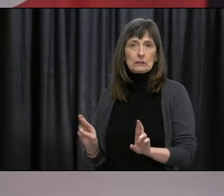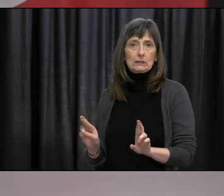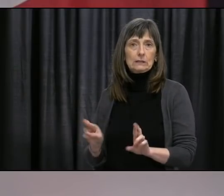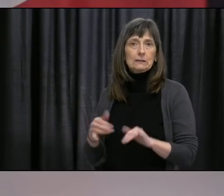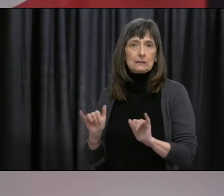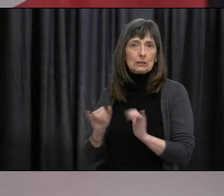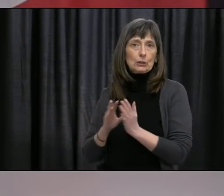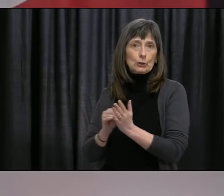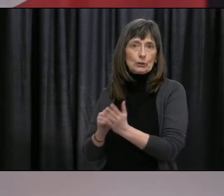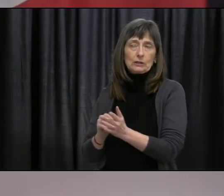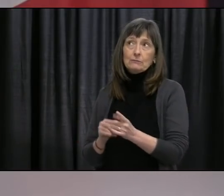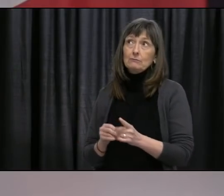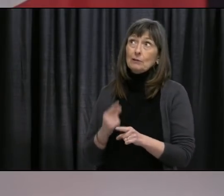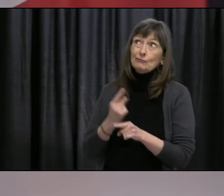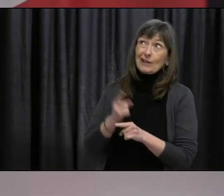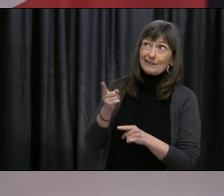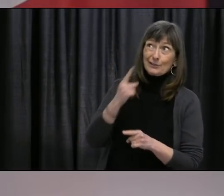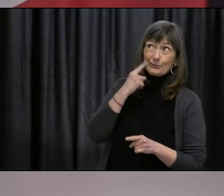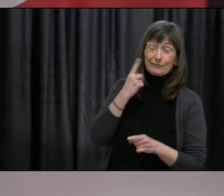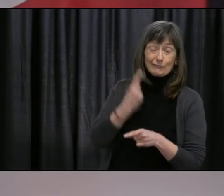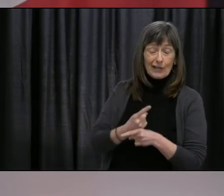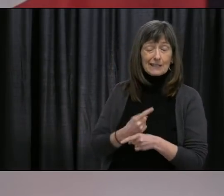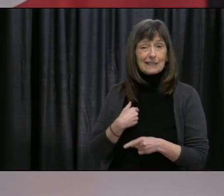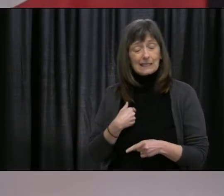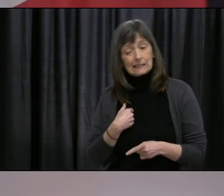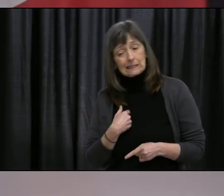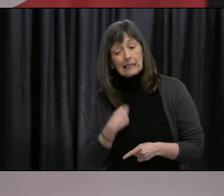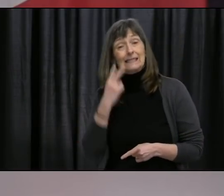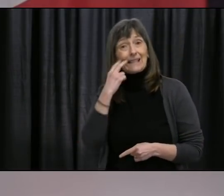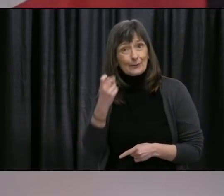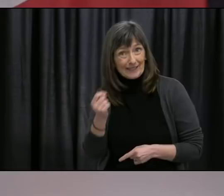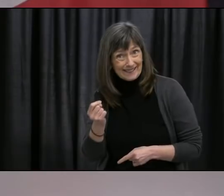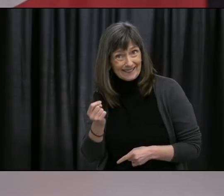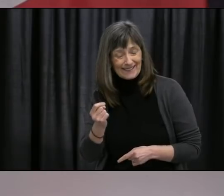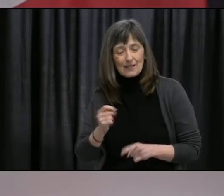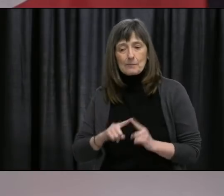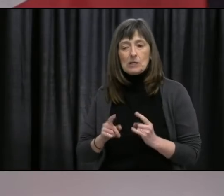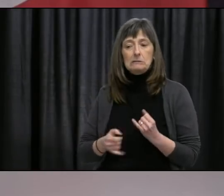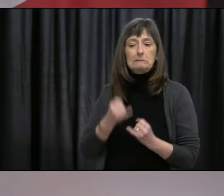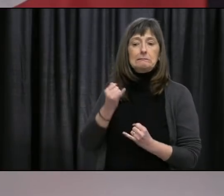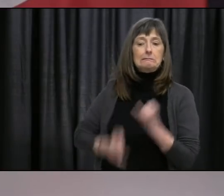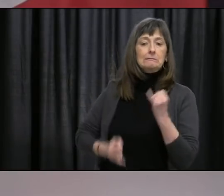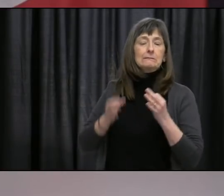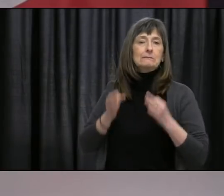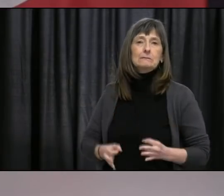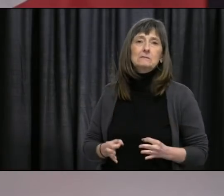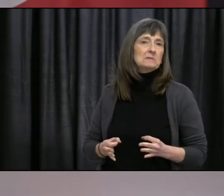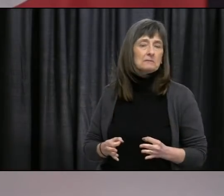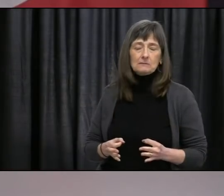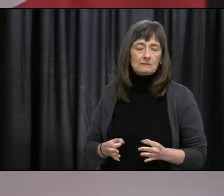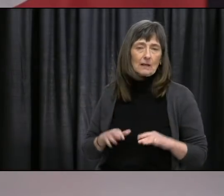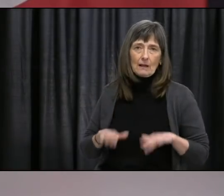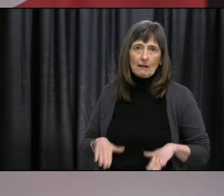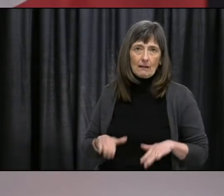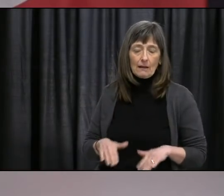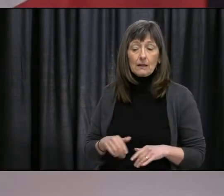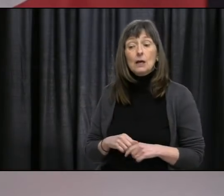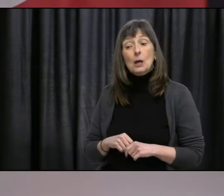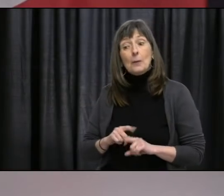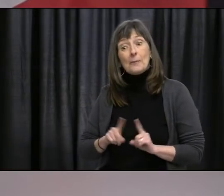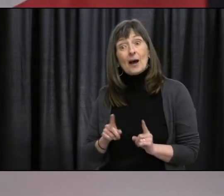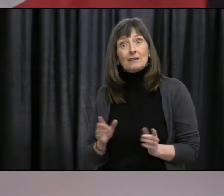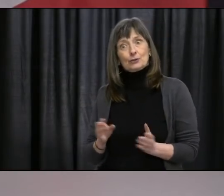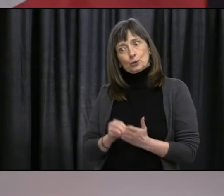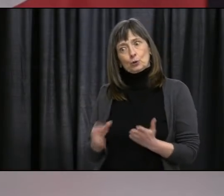we are today, it's unlikely, but yet we haven't made the final decision given on where we are with this. But we'd encourage students, there's